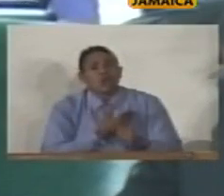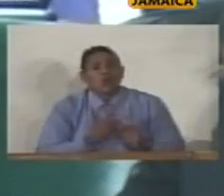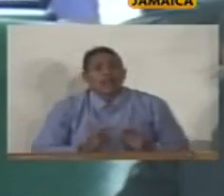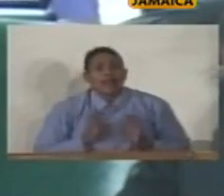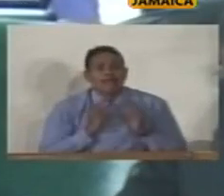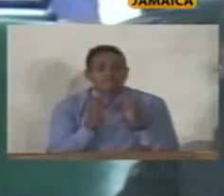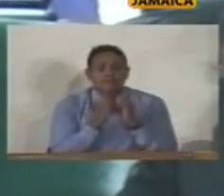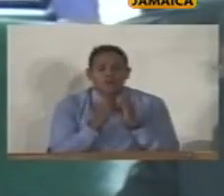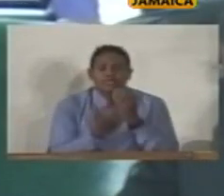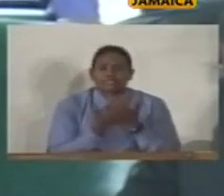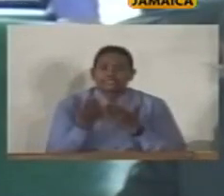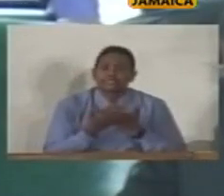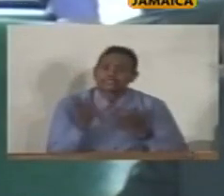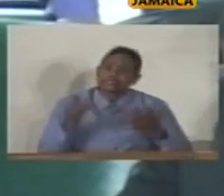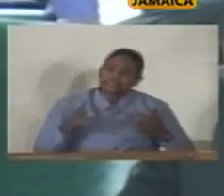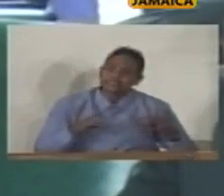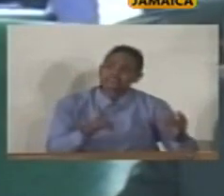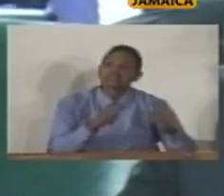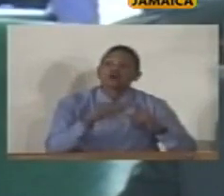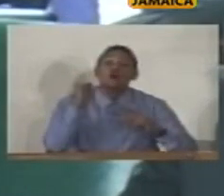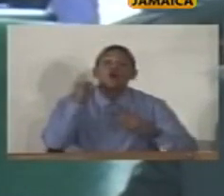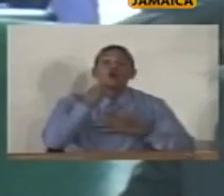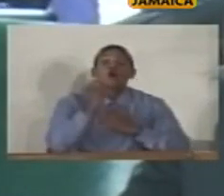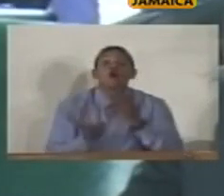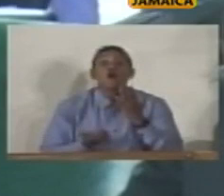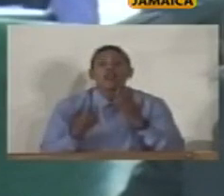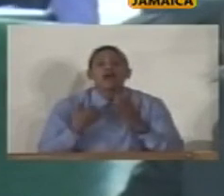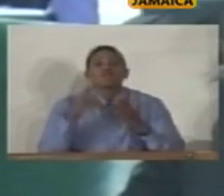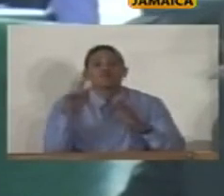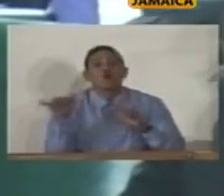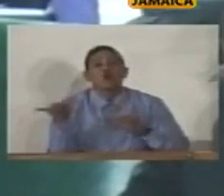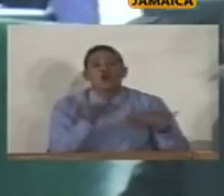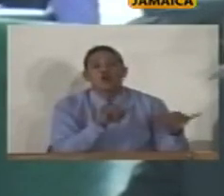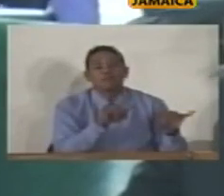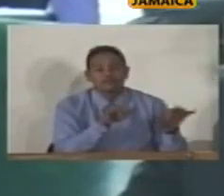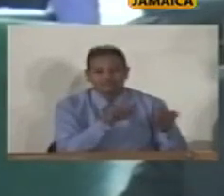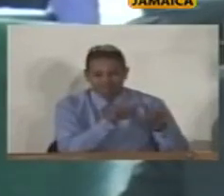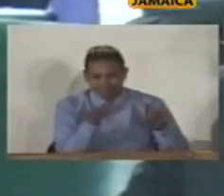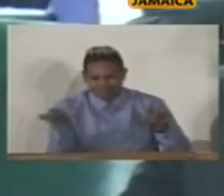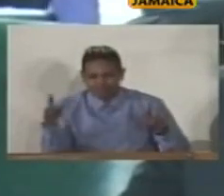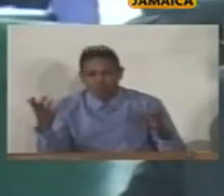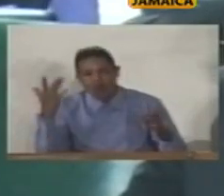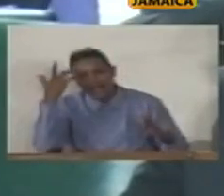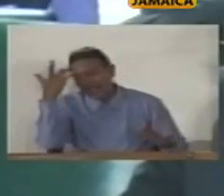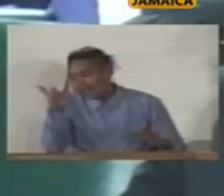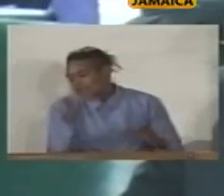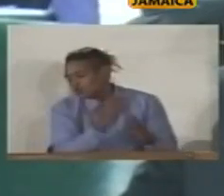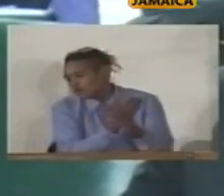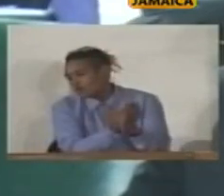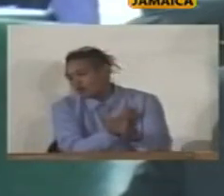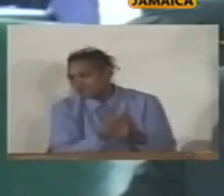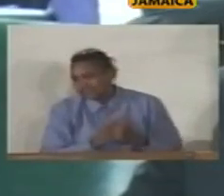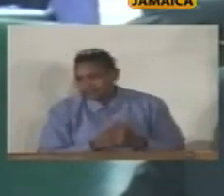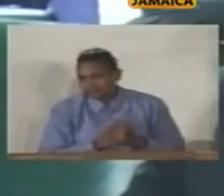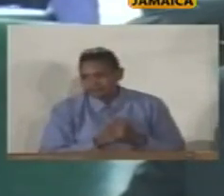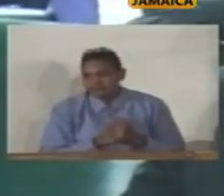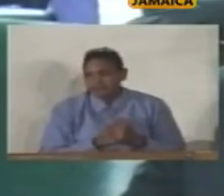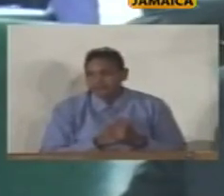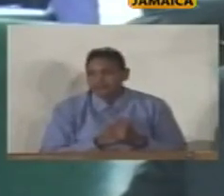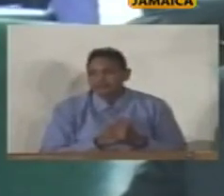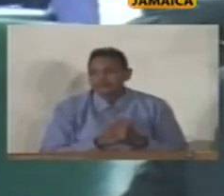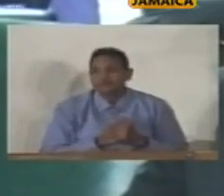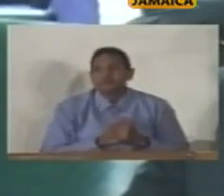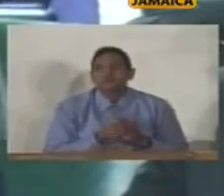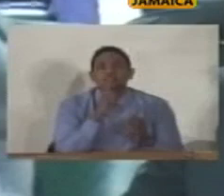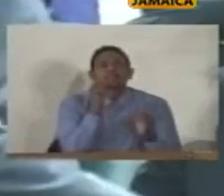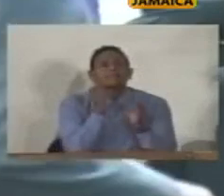easier. All of these have one common thread: intellectual property. The